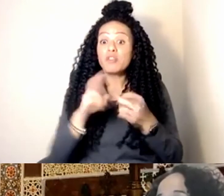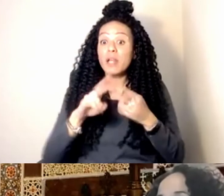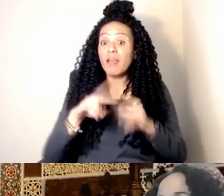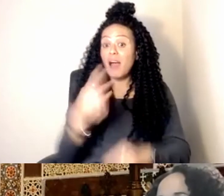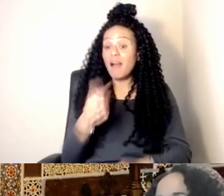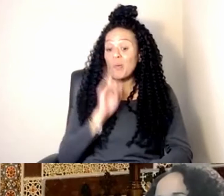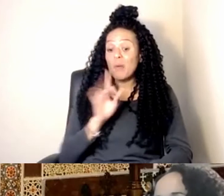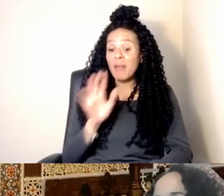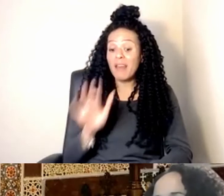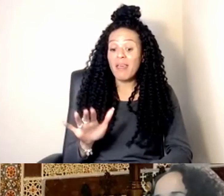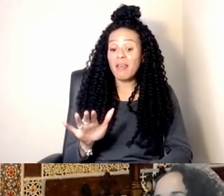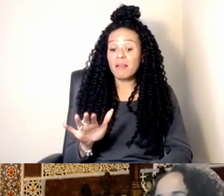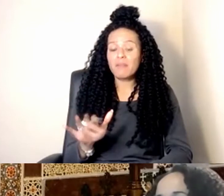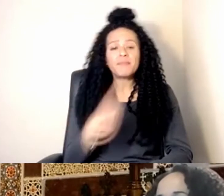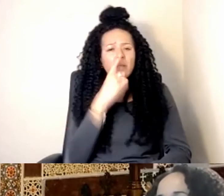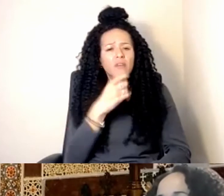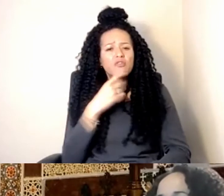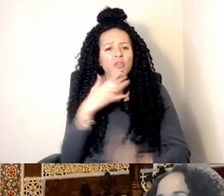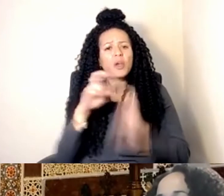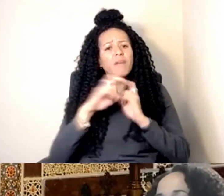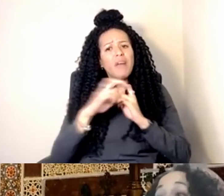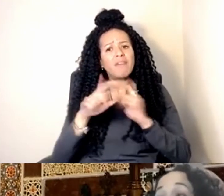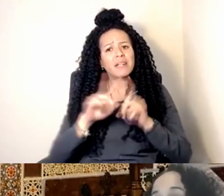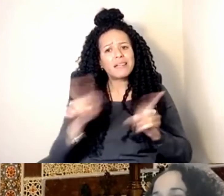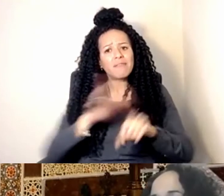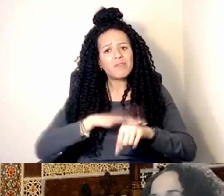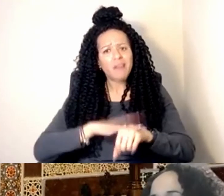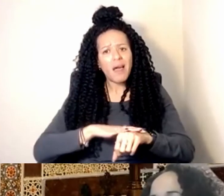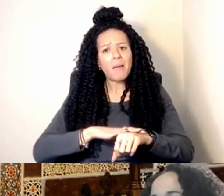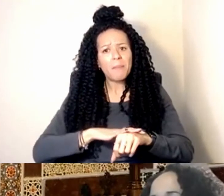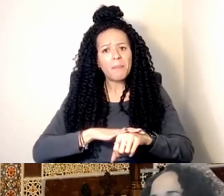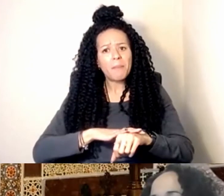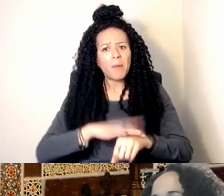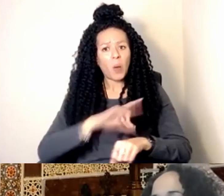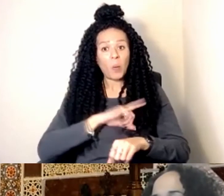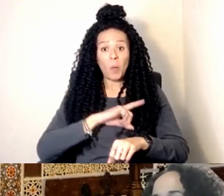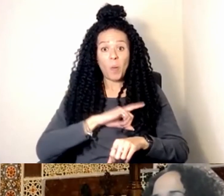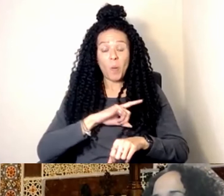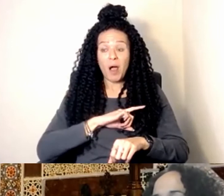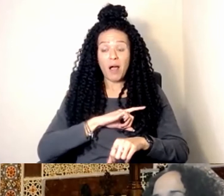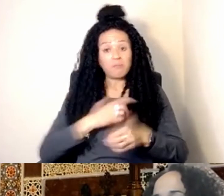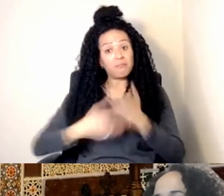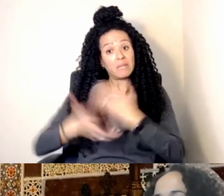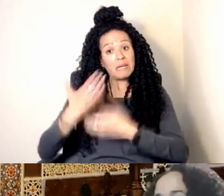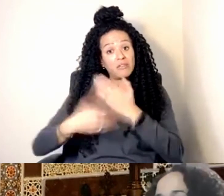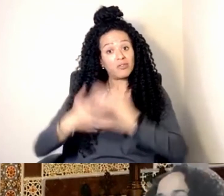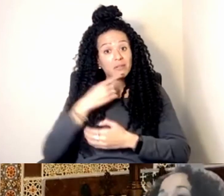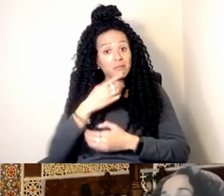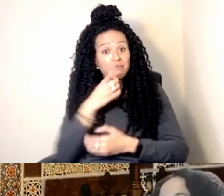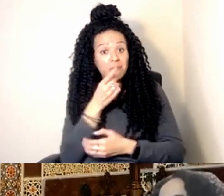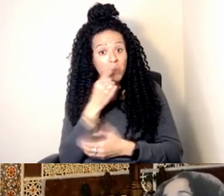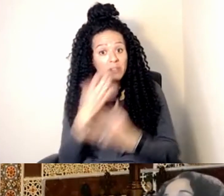women there. She could have travelled at a different time, of course, for legend suggests she may well have been with him